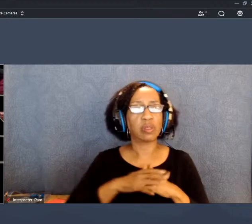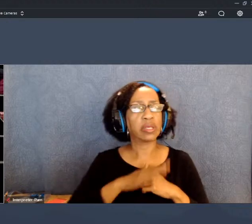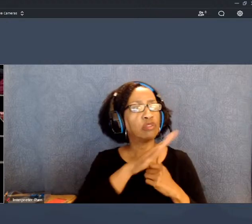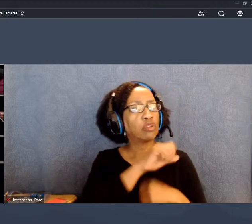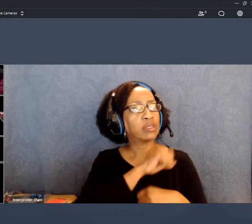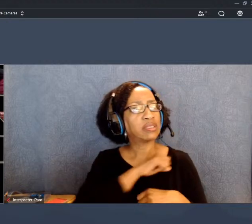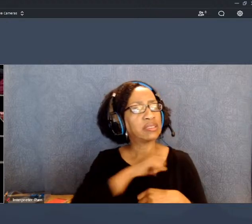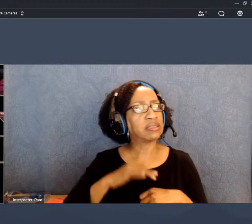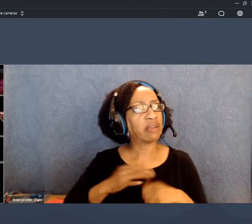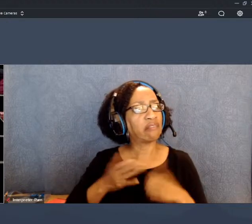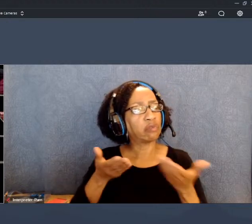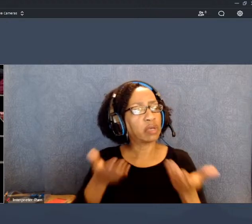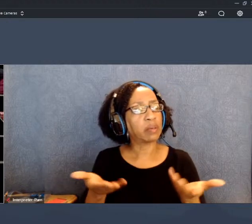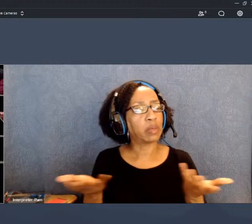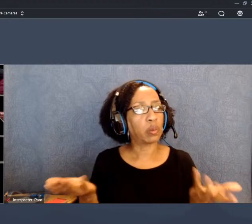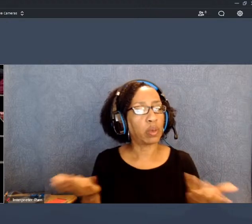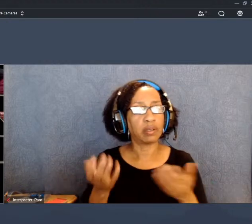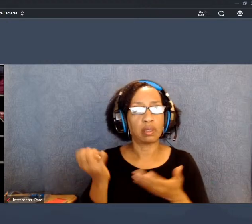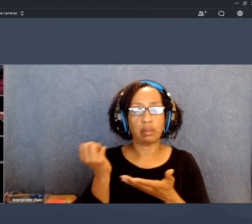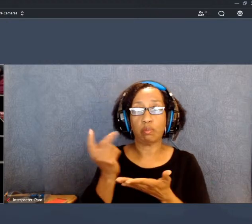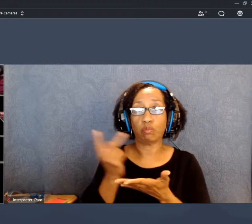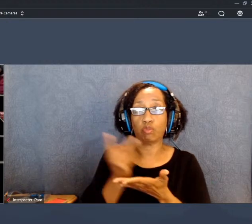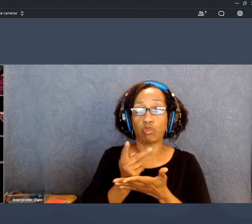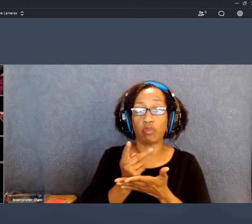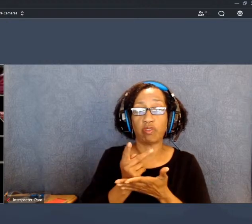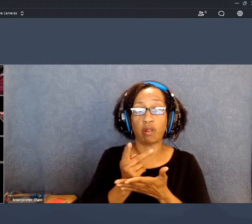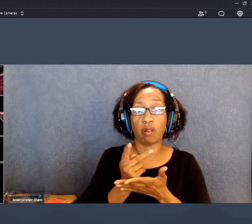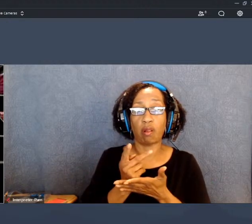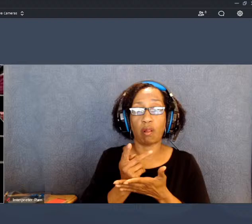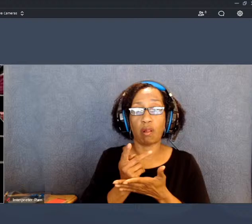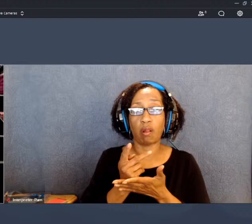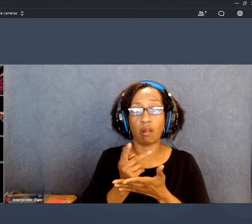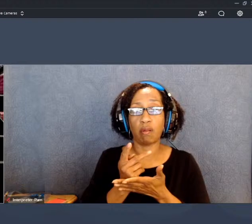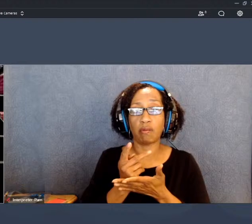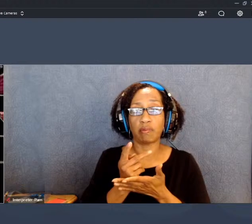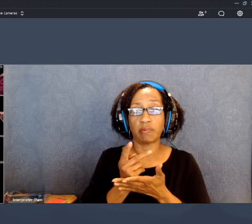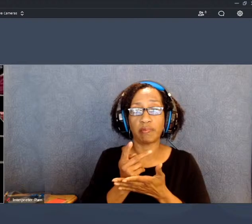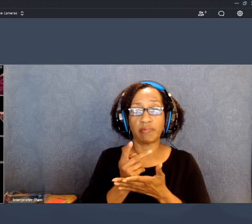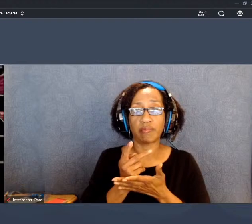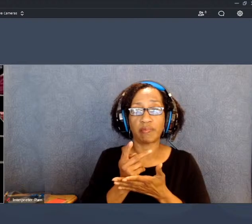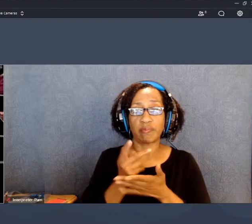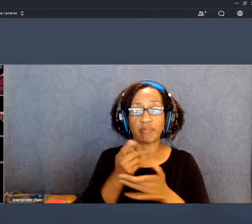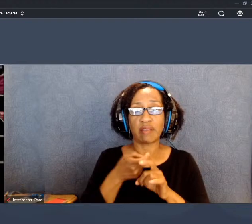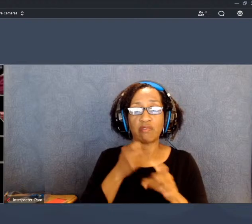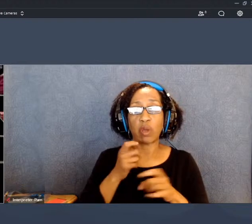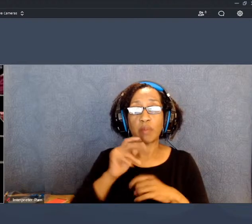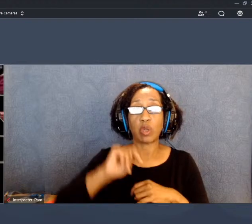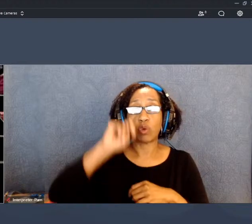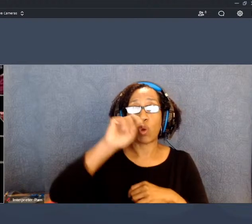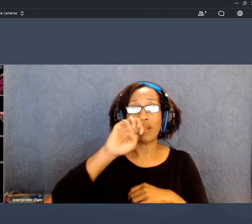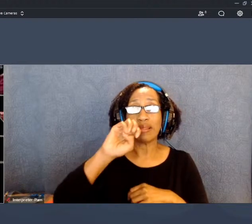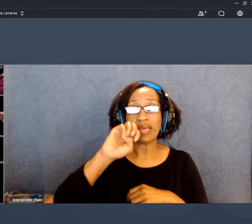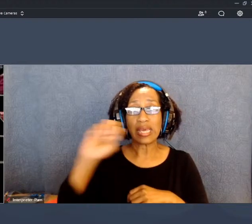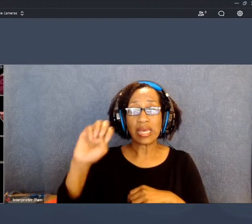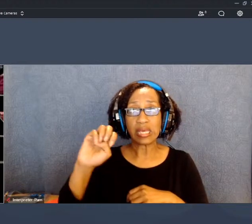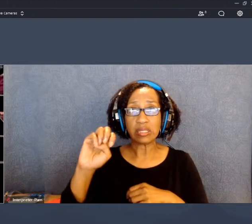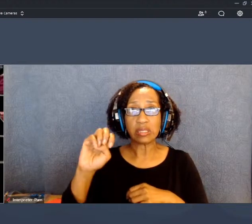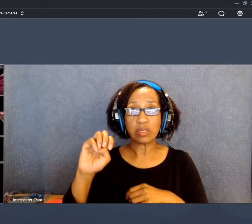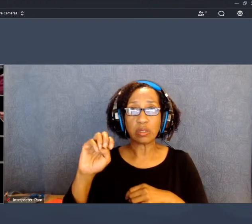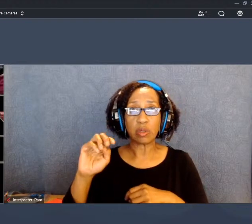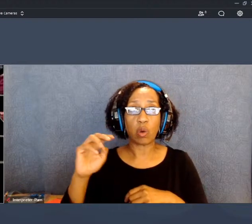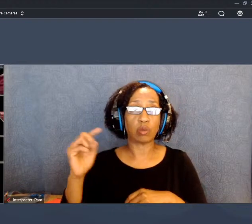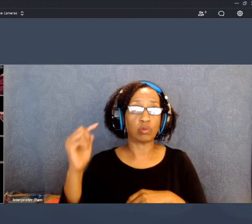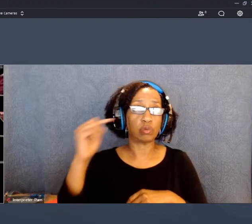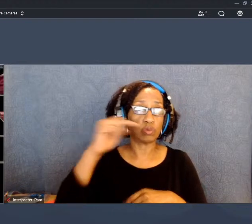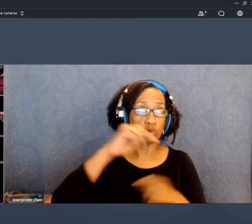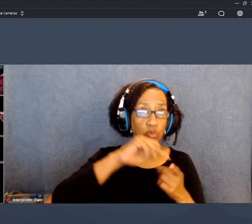We recommended approval, looking at it more from the northeast towards the southwest versus the other way.